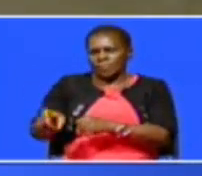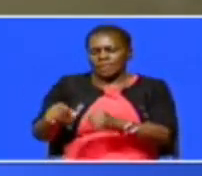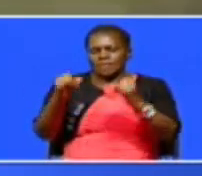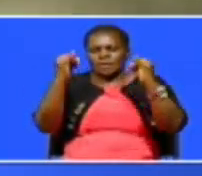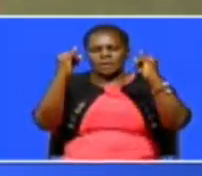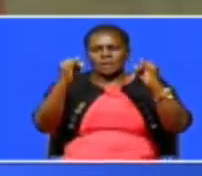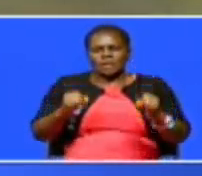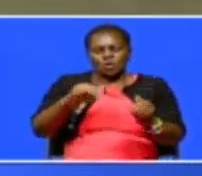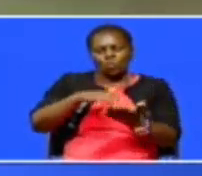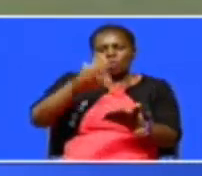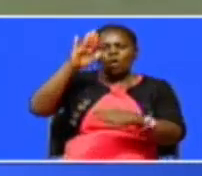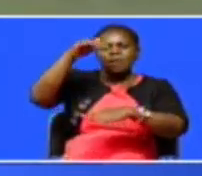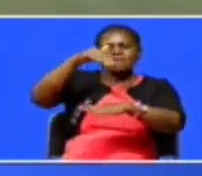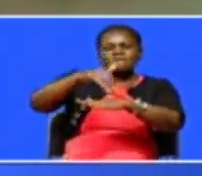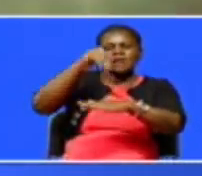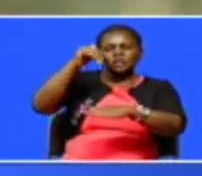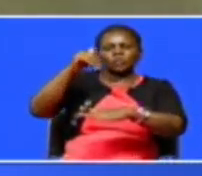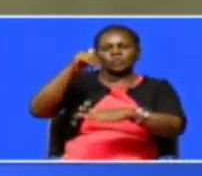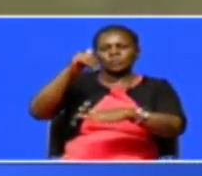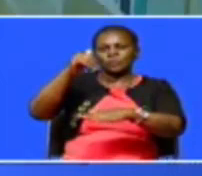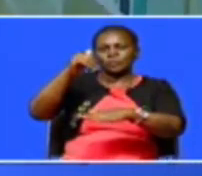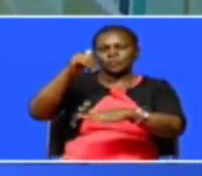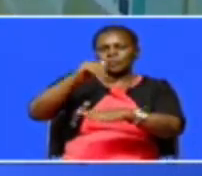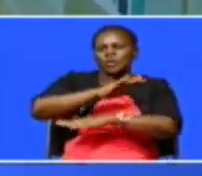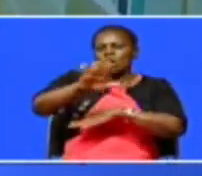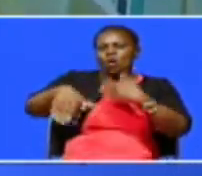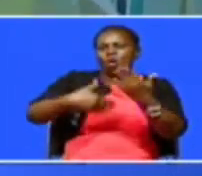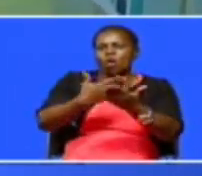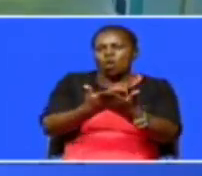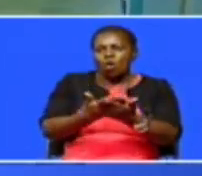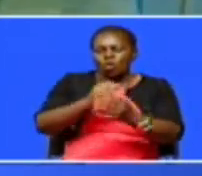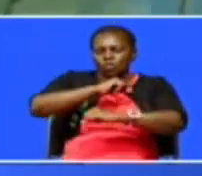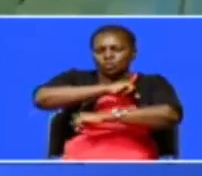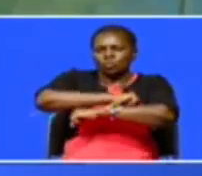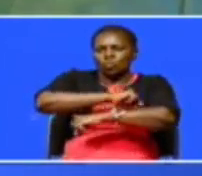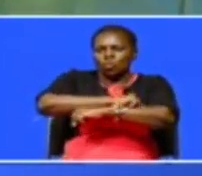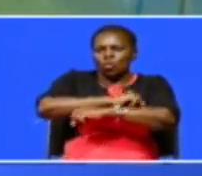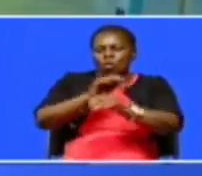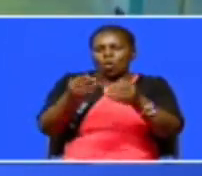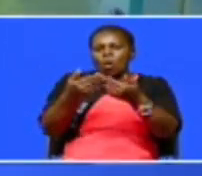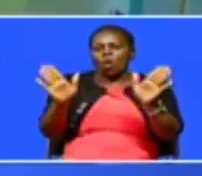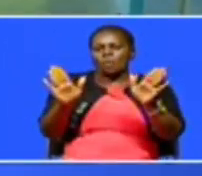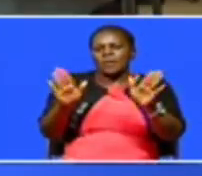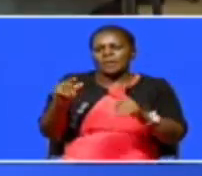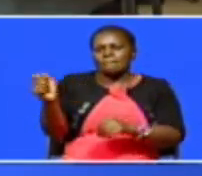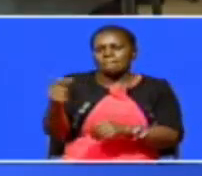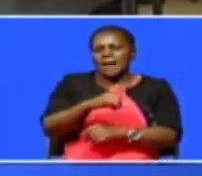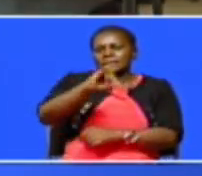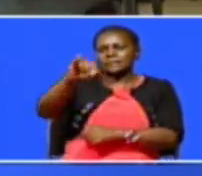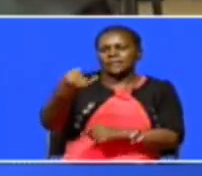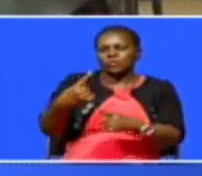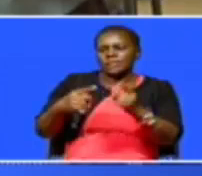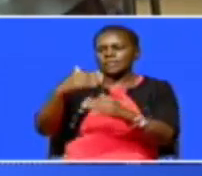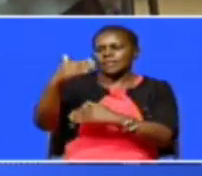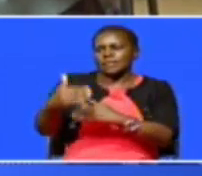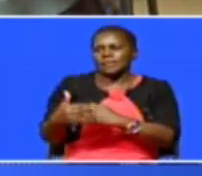latest spike in the number of COVID-19 infections, all basic learning institutions will reopen in January next year. This only